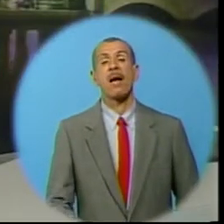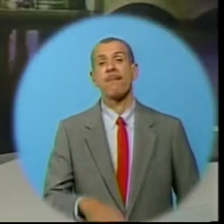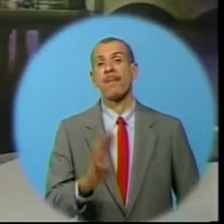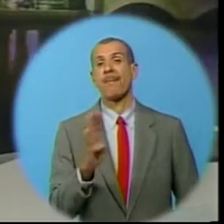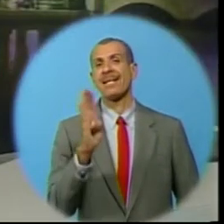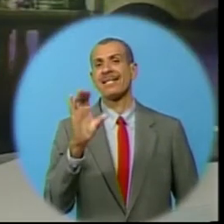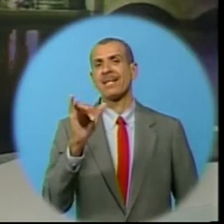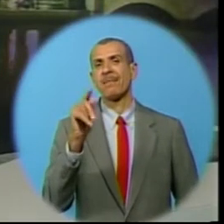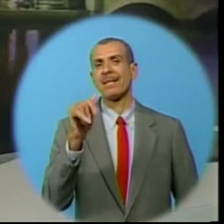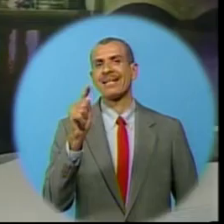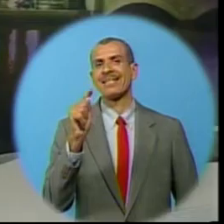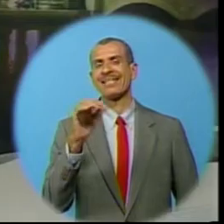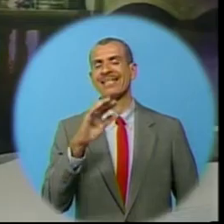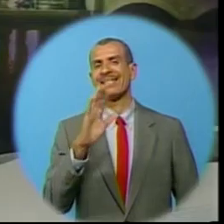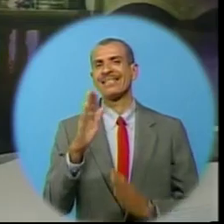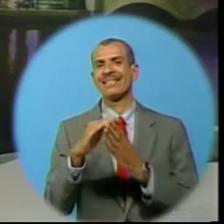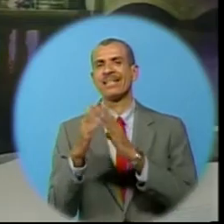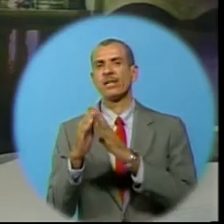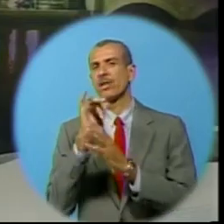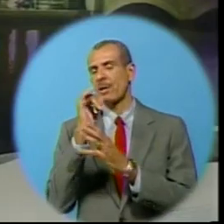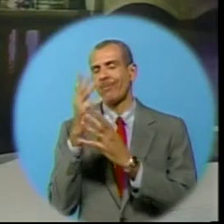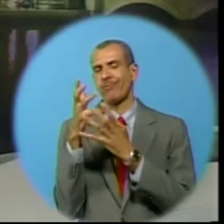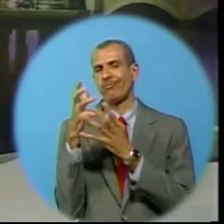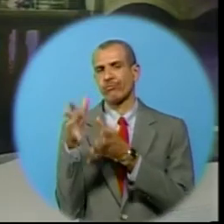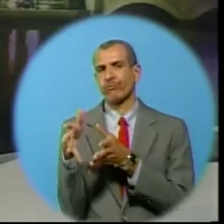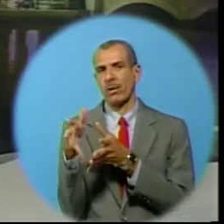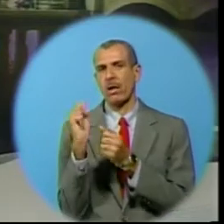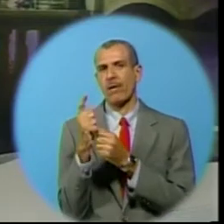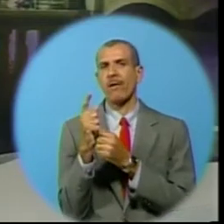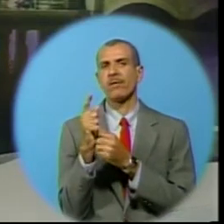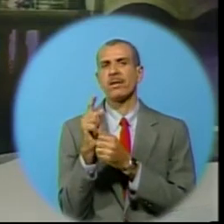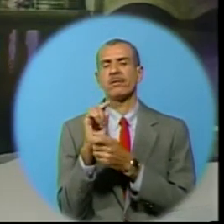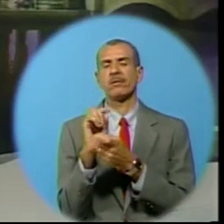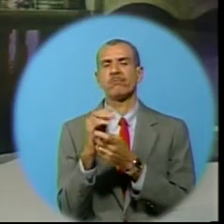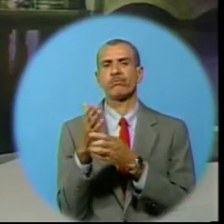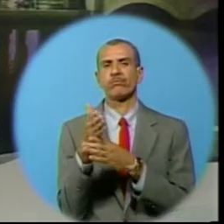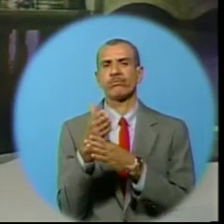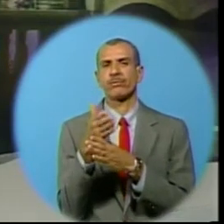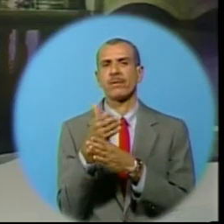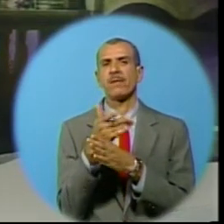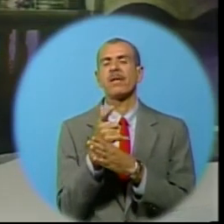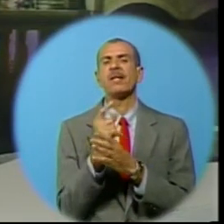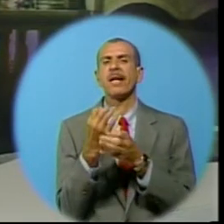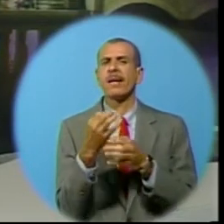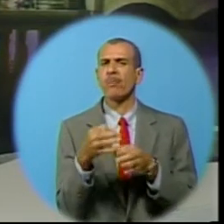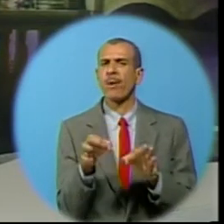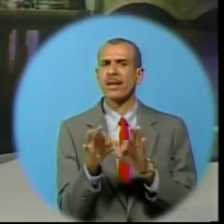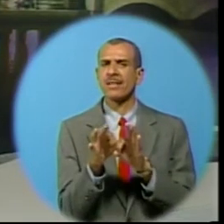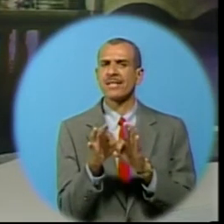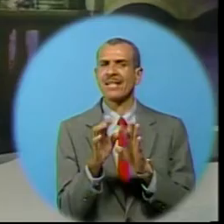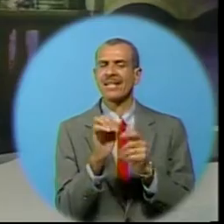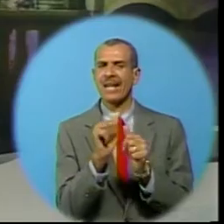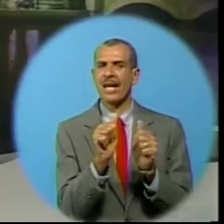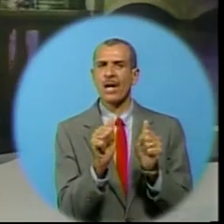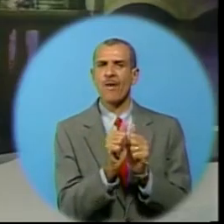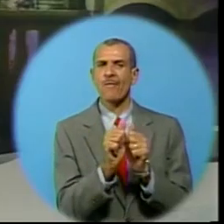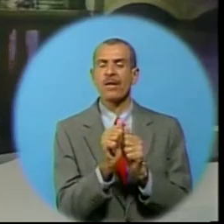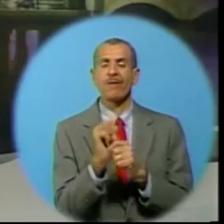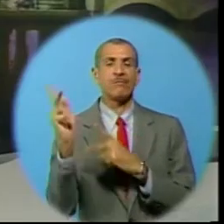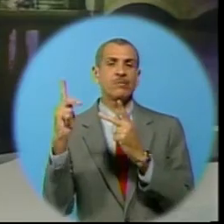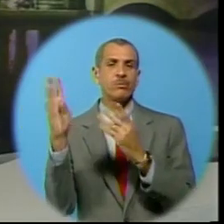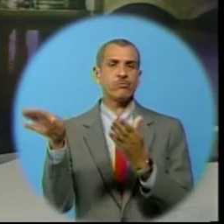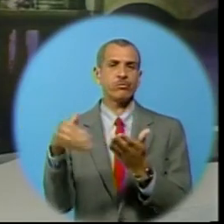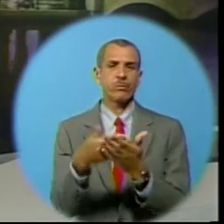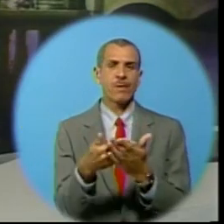Barbados' capital city should not be left out of the urban revitalization of the country. Given its importance, especially in the area of tourism,